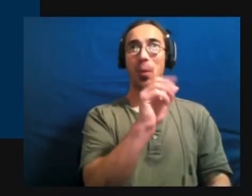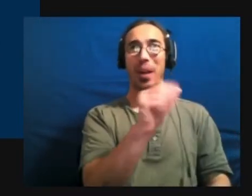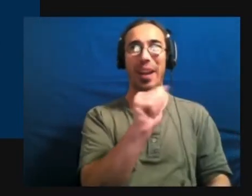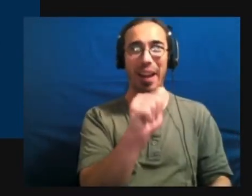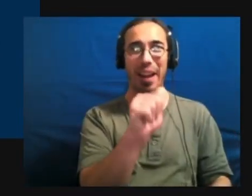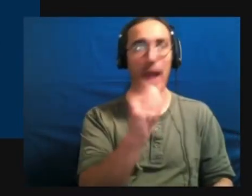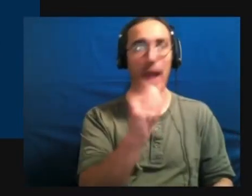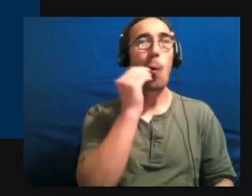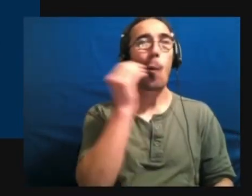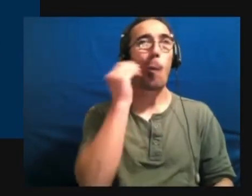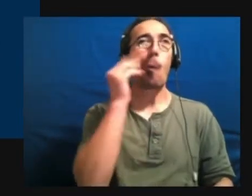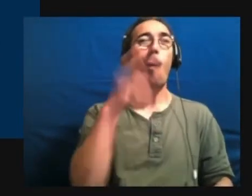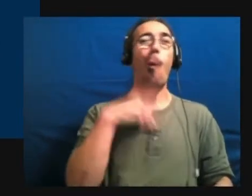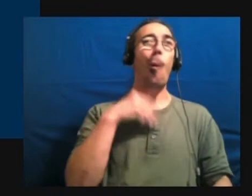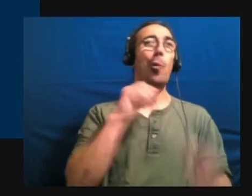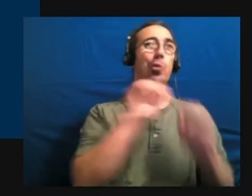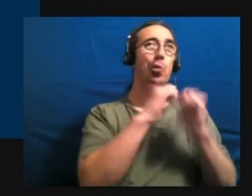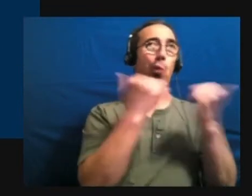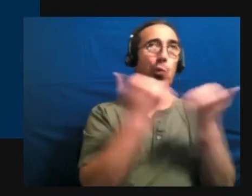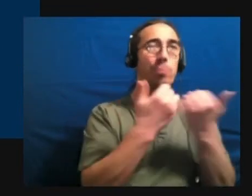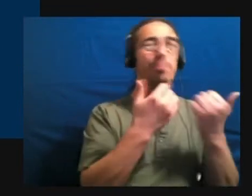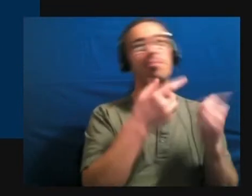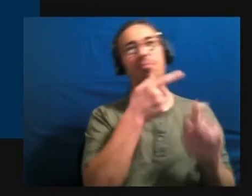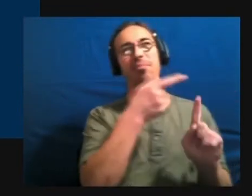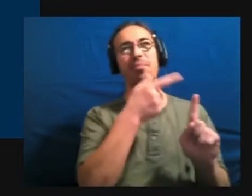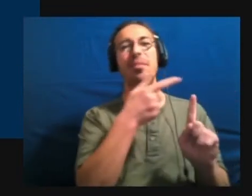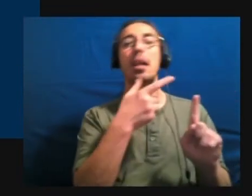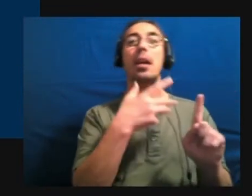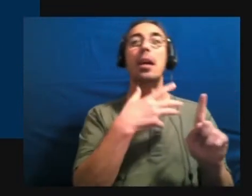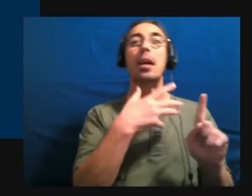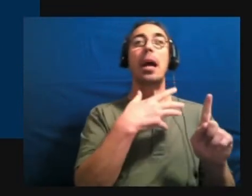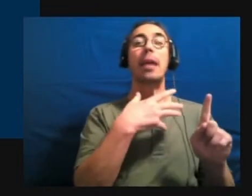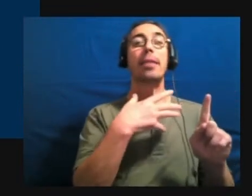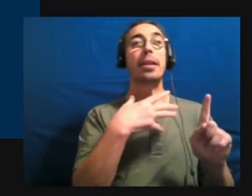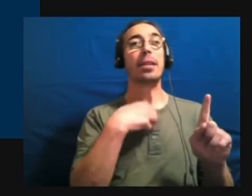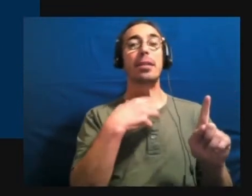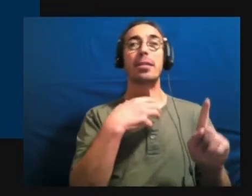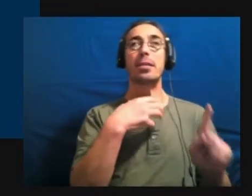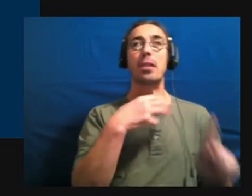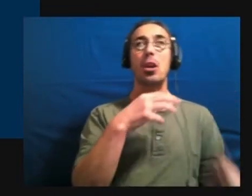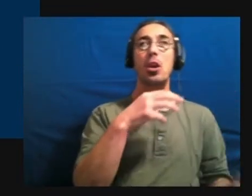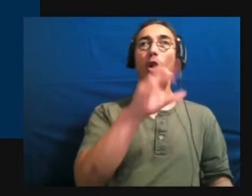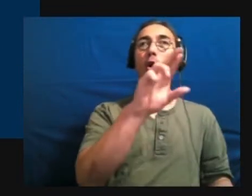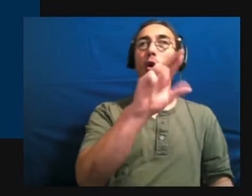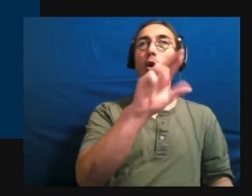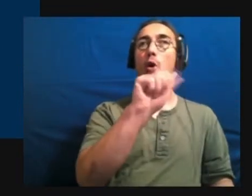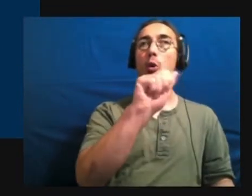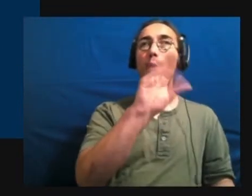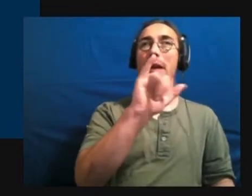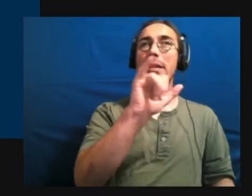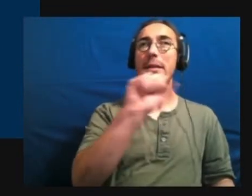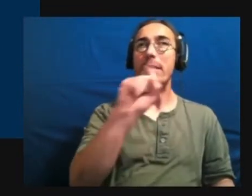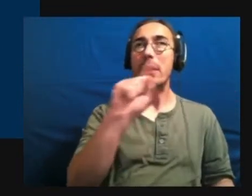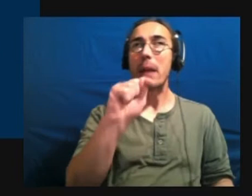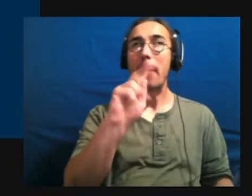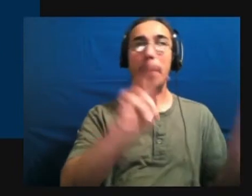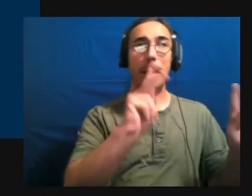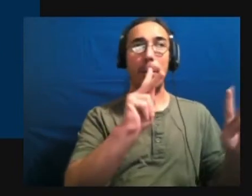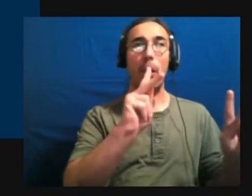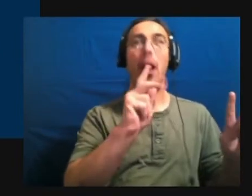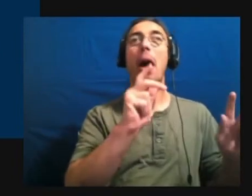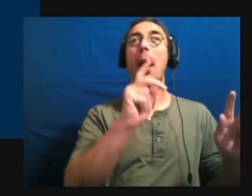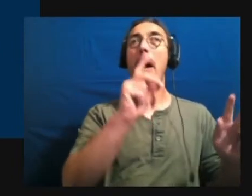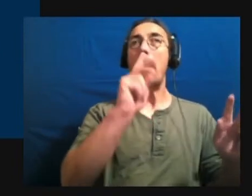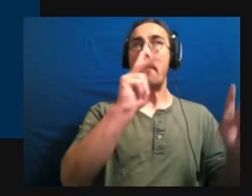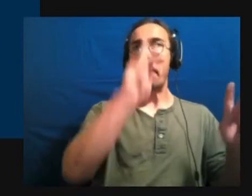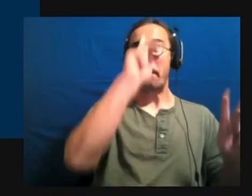It's this able white supremacy base of, this is what everyone should be, everyone